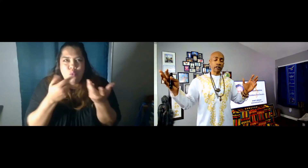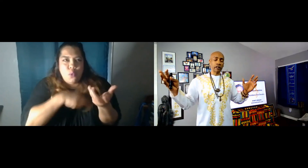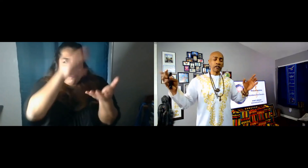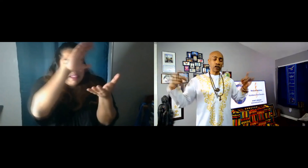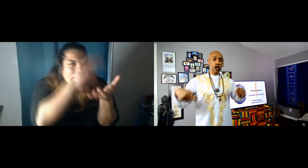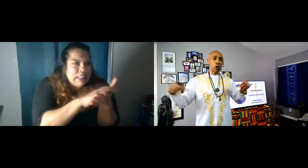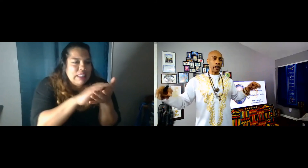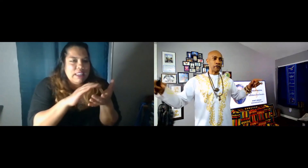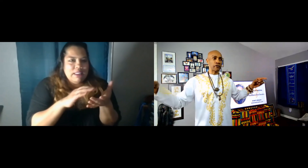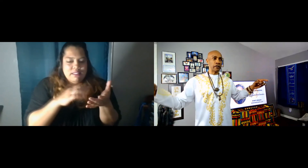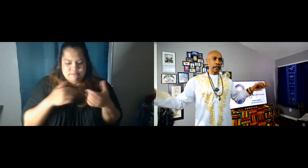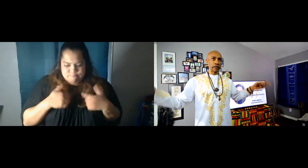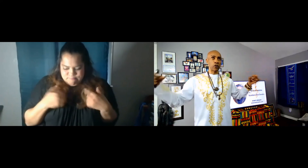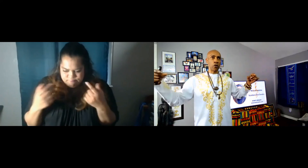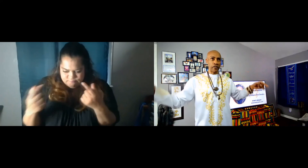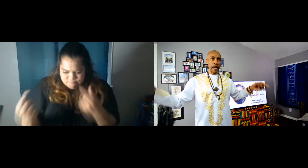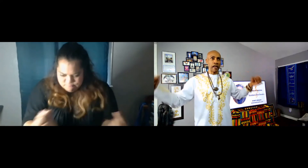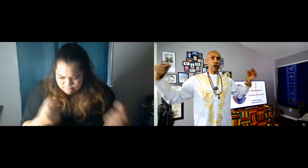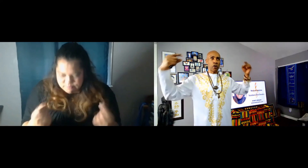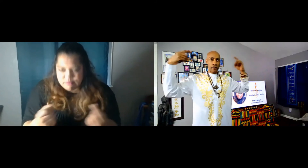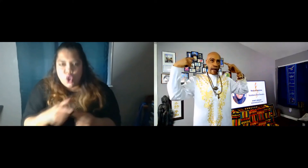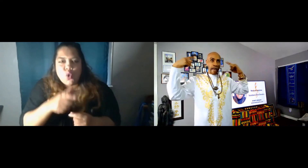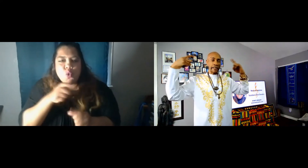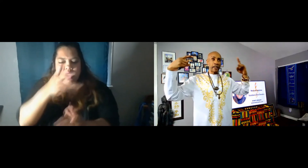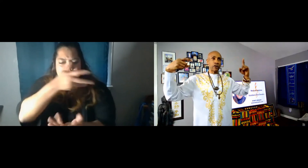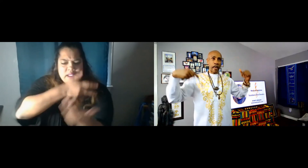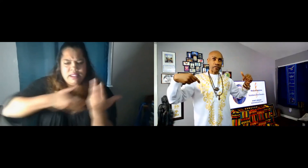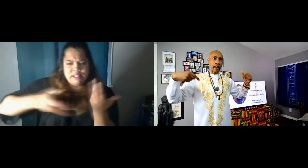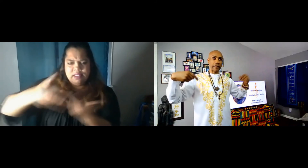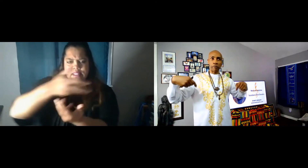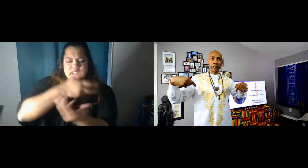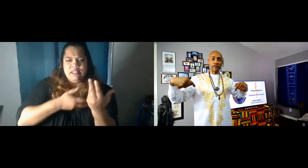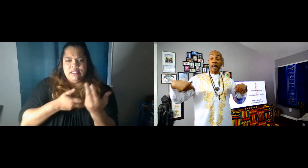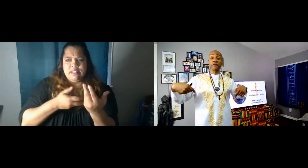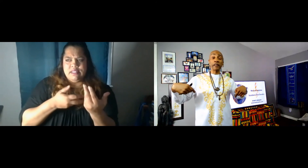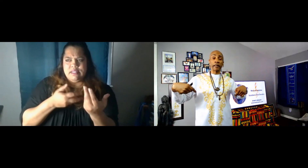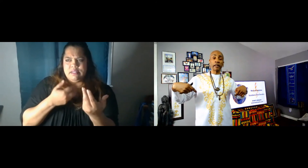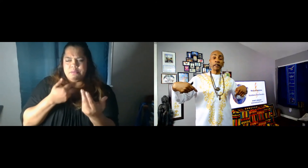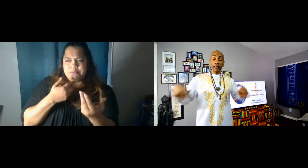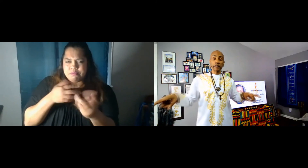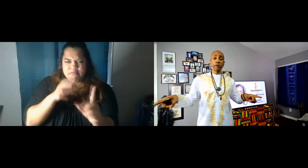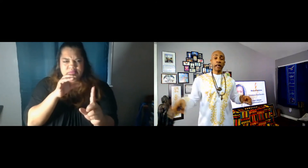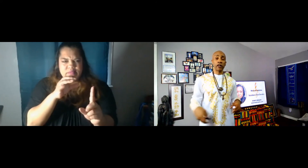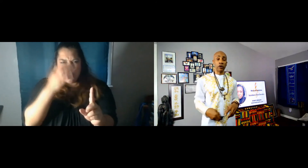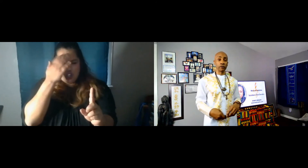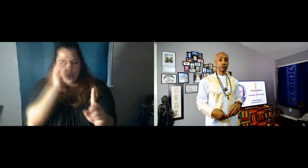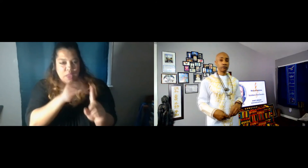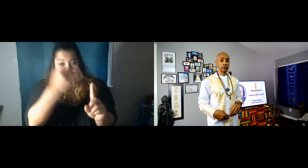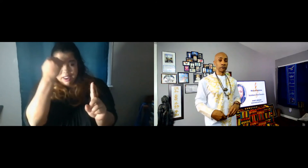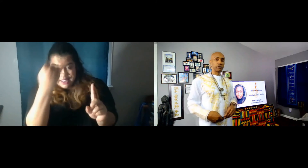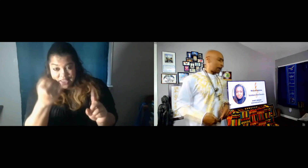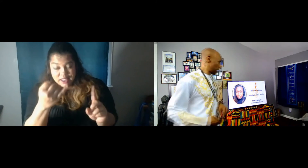around us to know if it or they or that idea or that thought, that belief, that feeling needs to be let go.